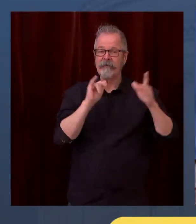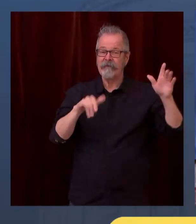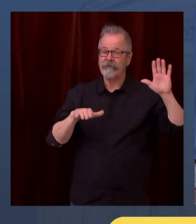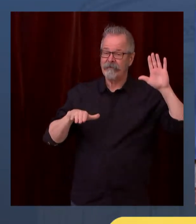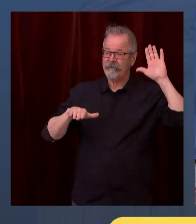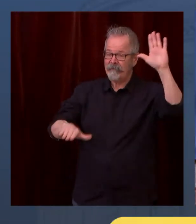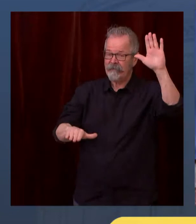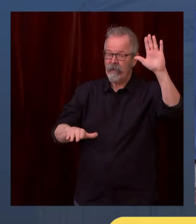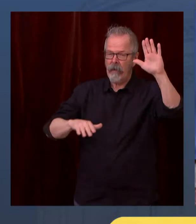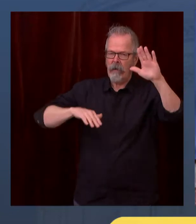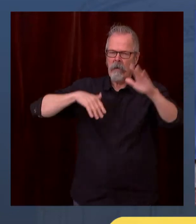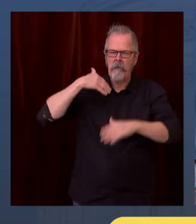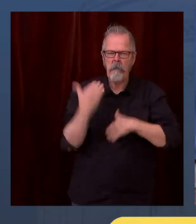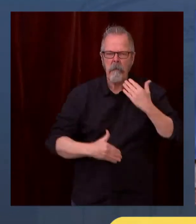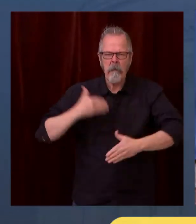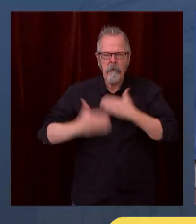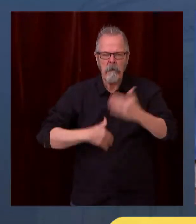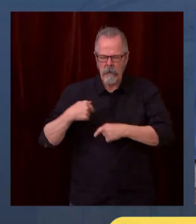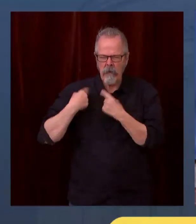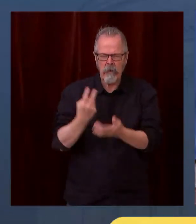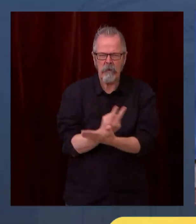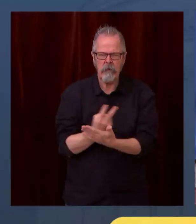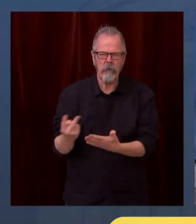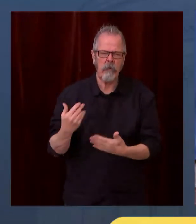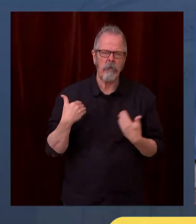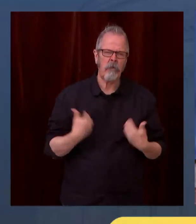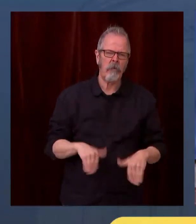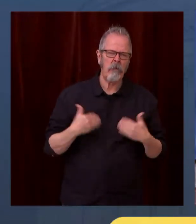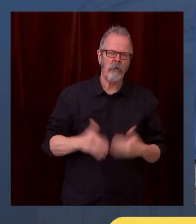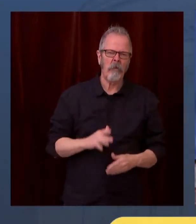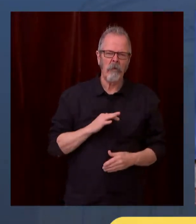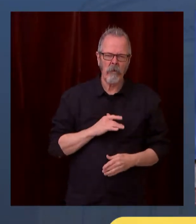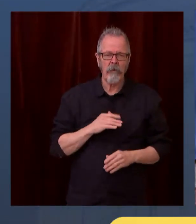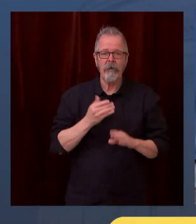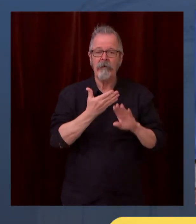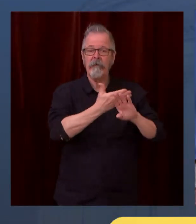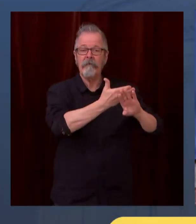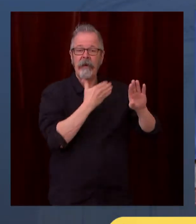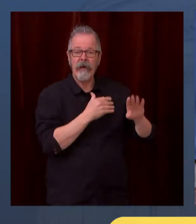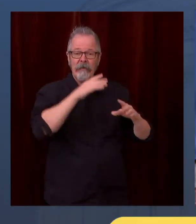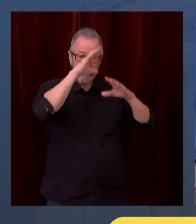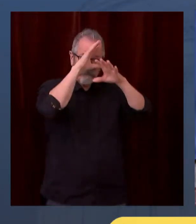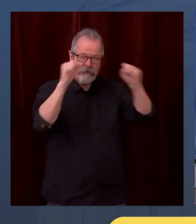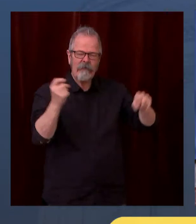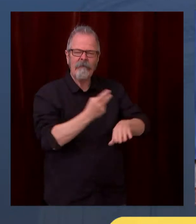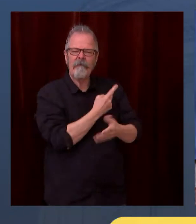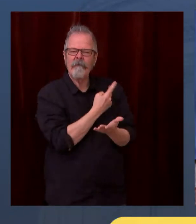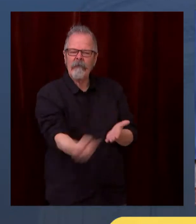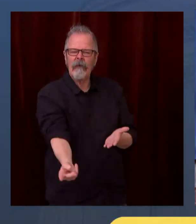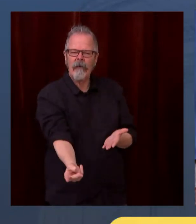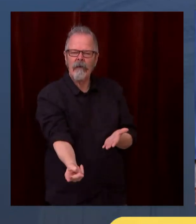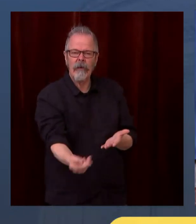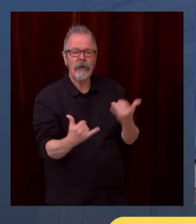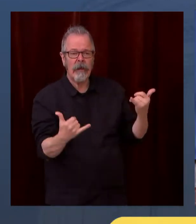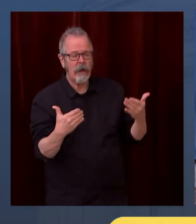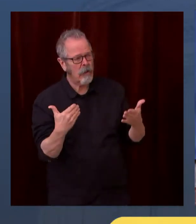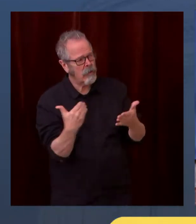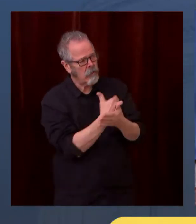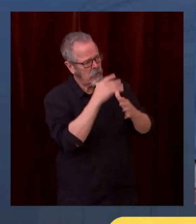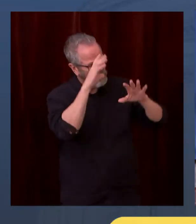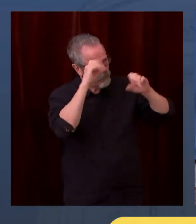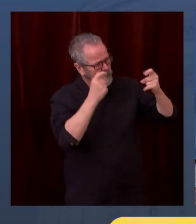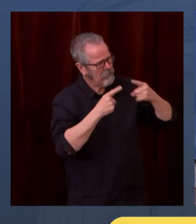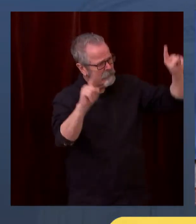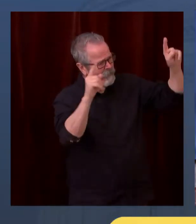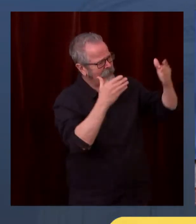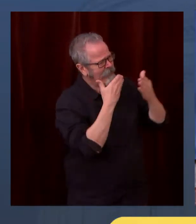that the last administration failed in this, frankly unforgivable. But I'm really glad we're going to help these communities